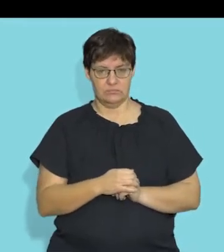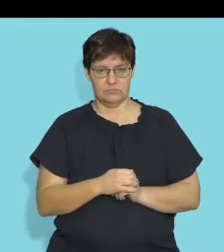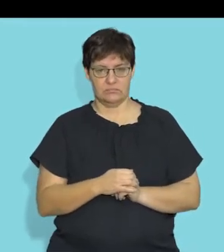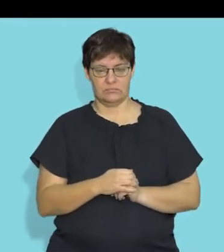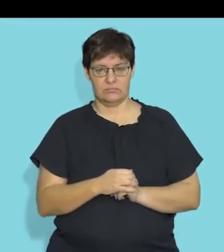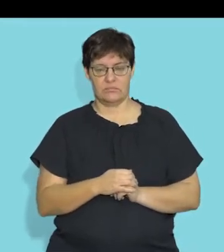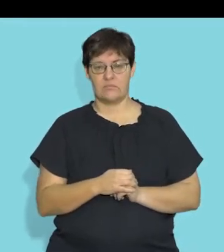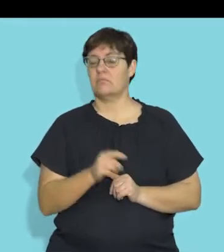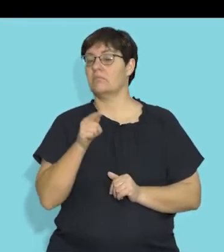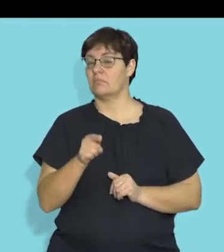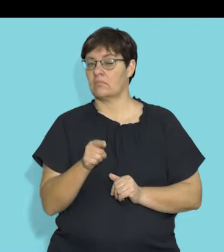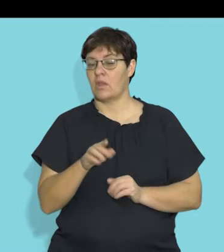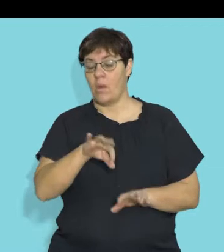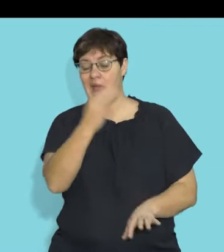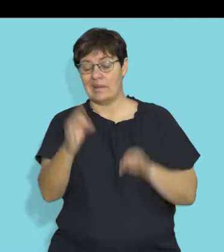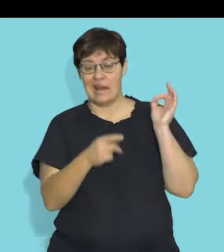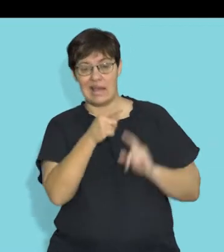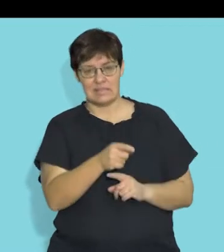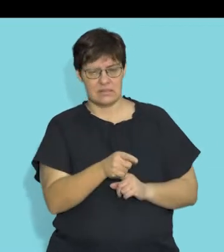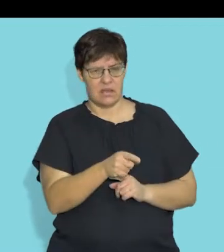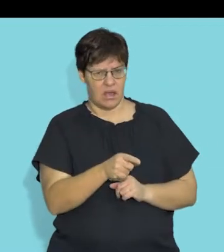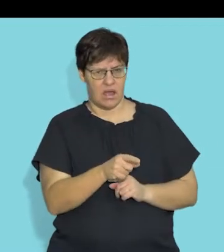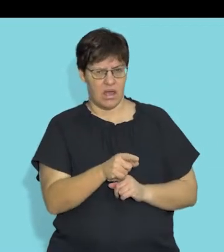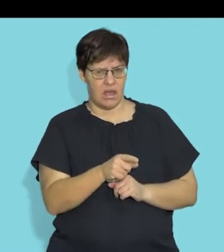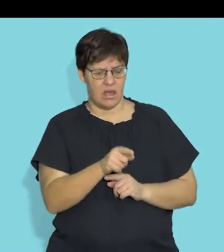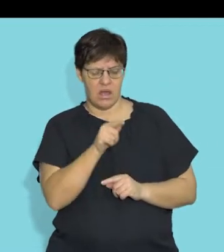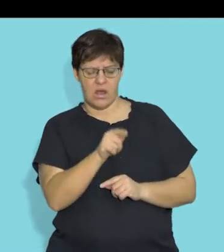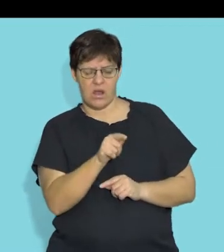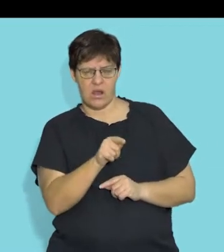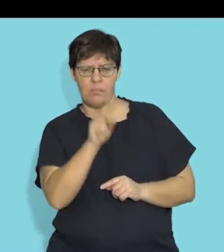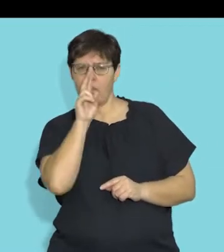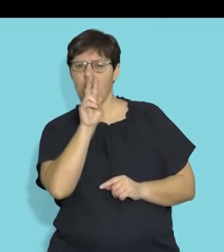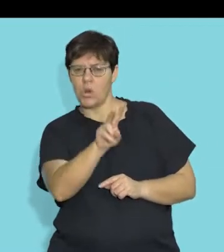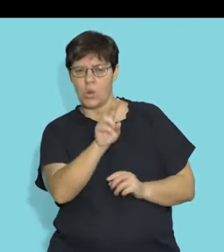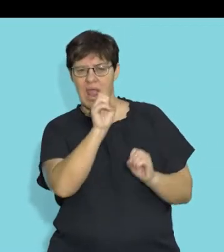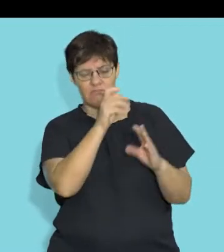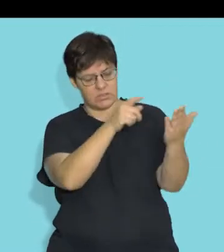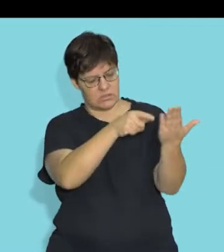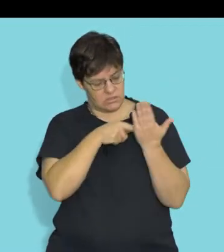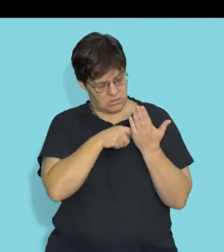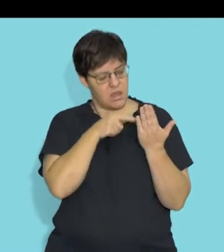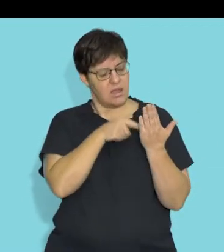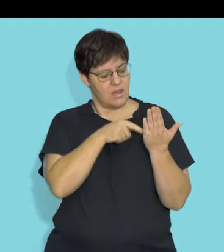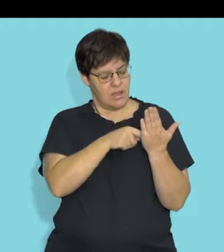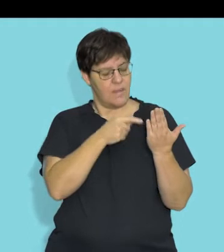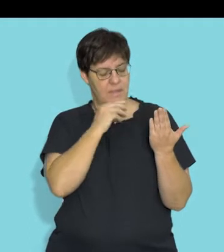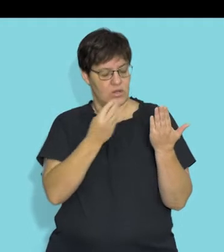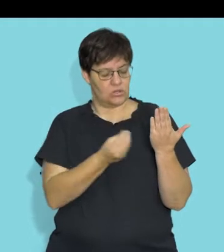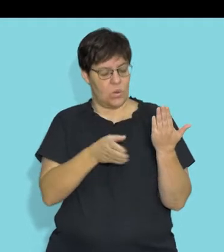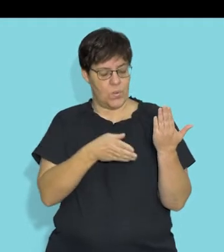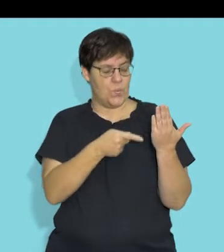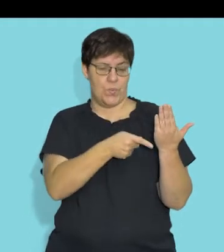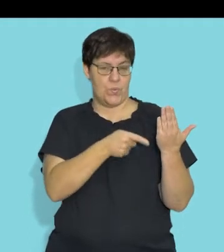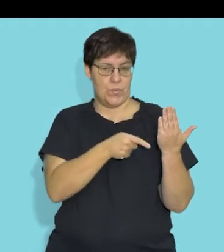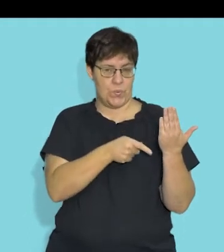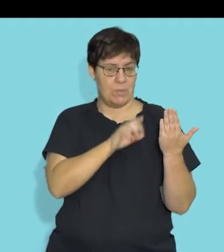see that when you're analyzing a question of this nature, look at the information that is provided to you. So we looked at it, and